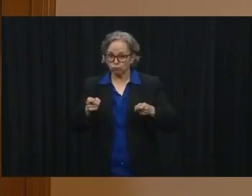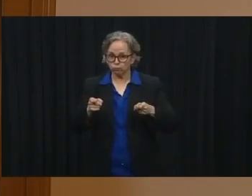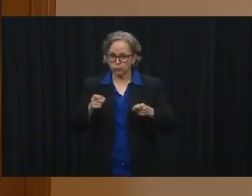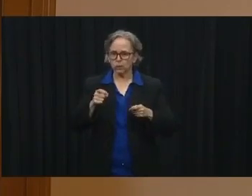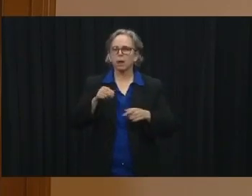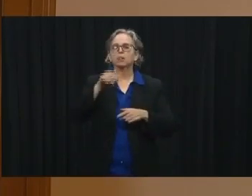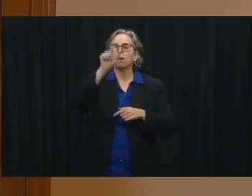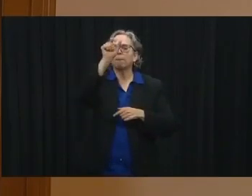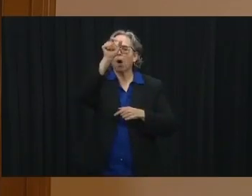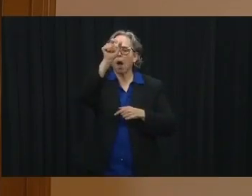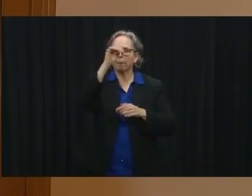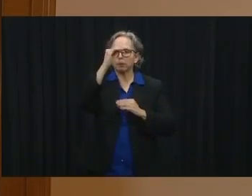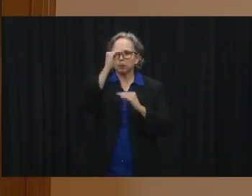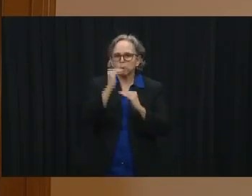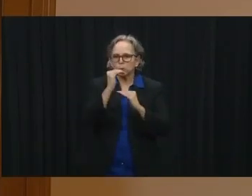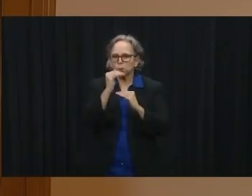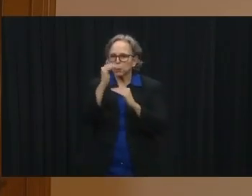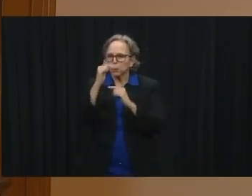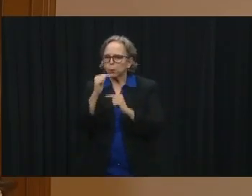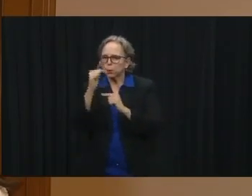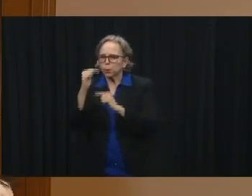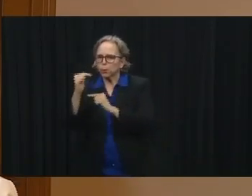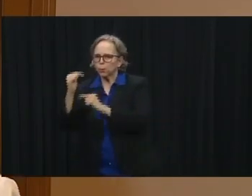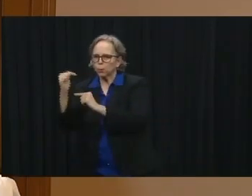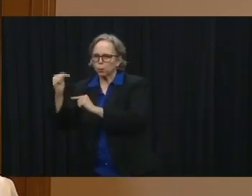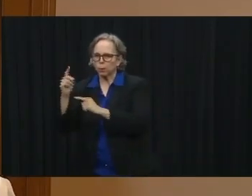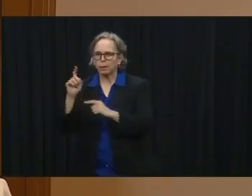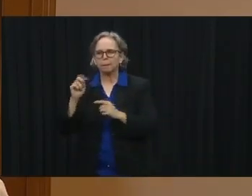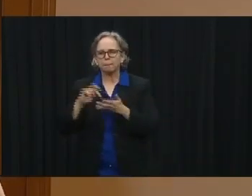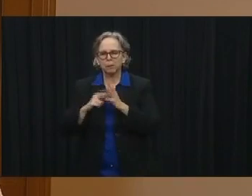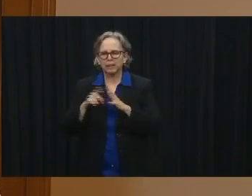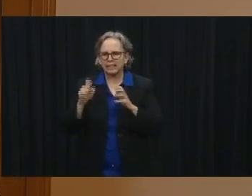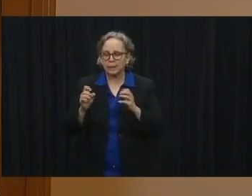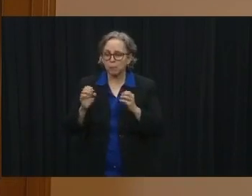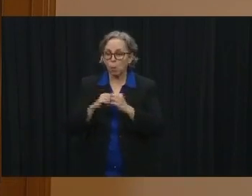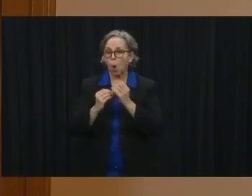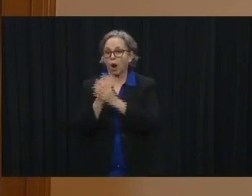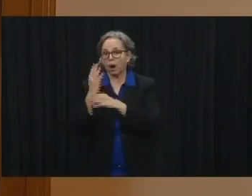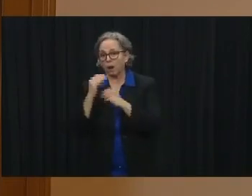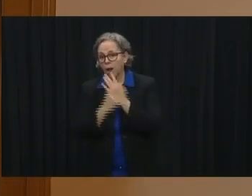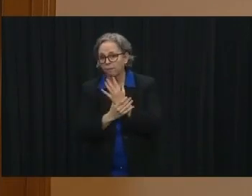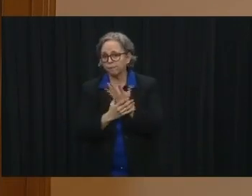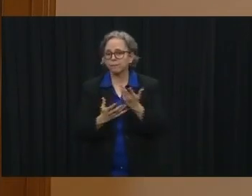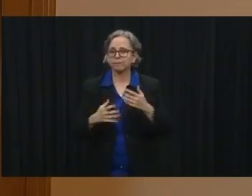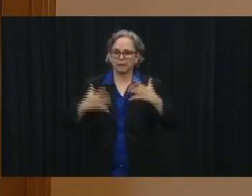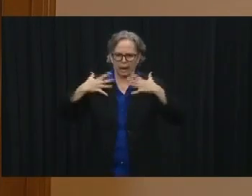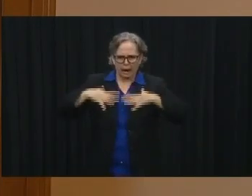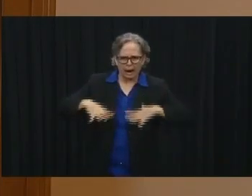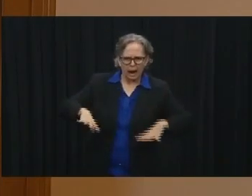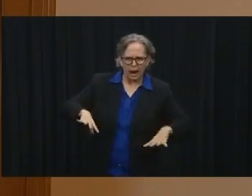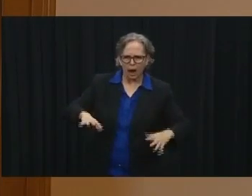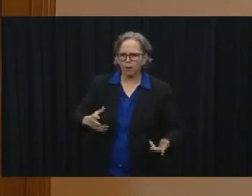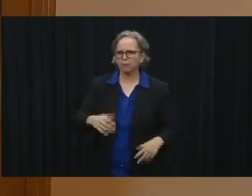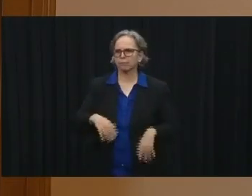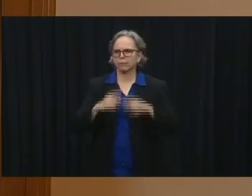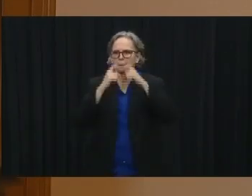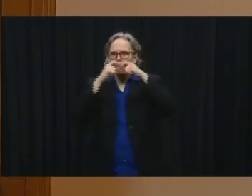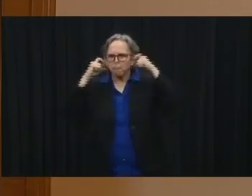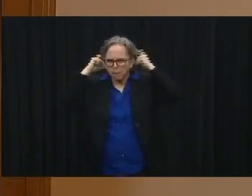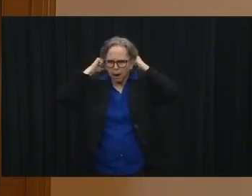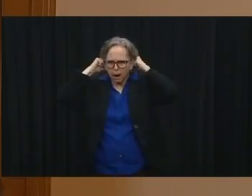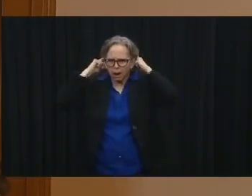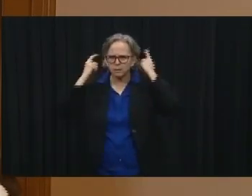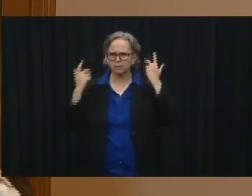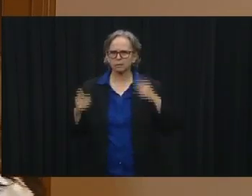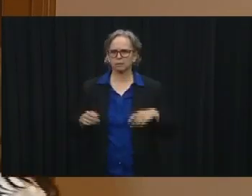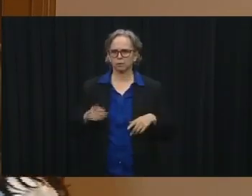still that we're going to need extra, both of gloves, gowns, and surgical masks, but the moves you're making are making our supplies go